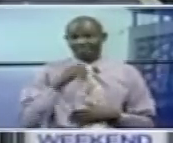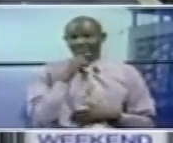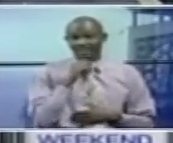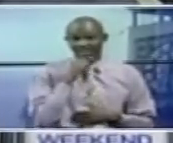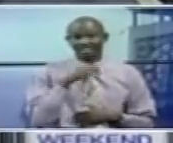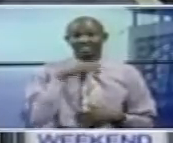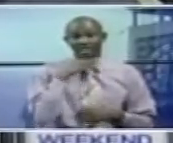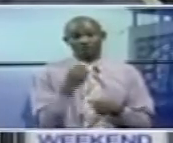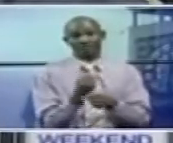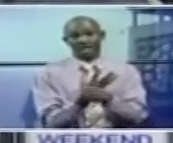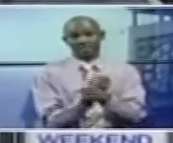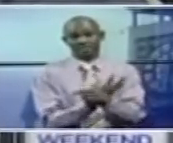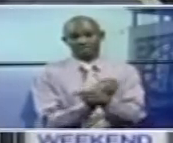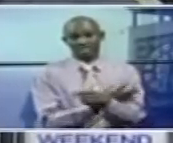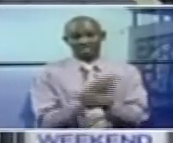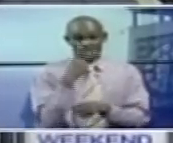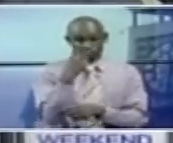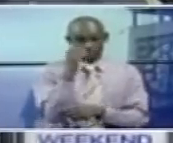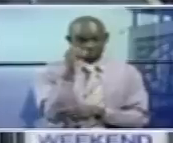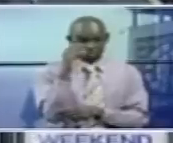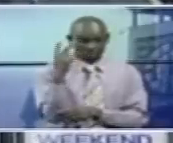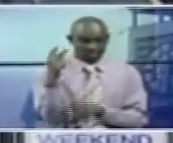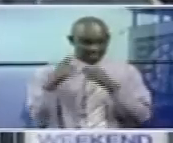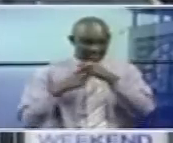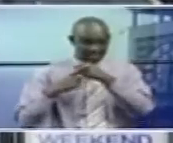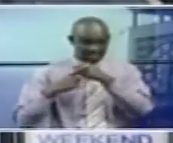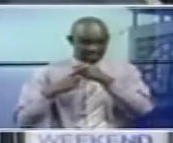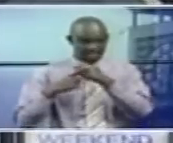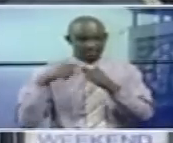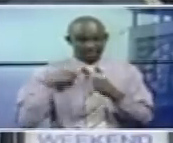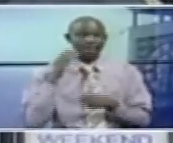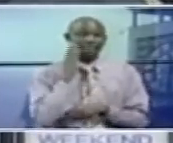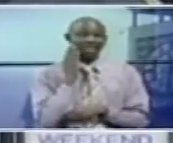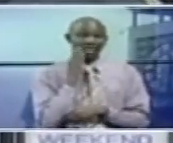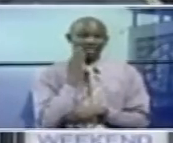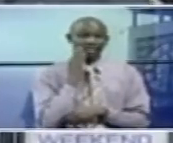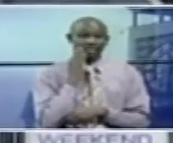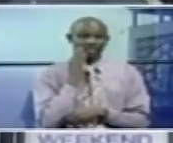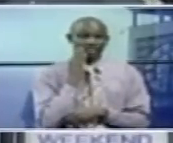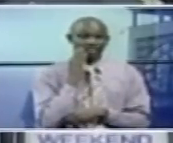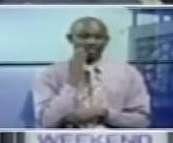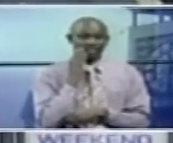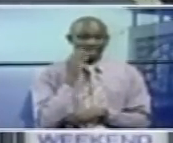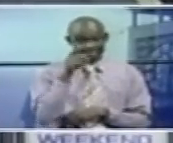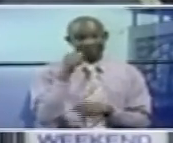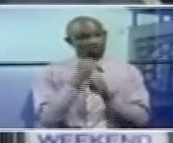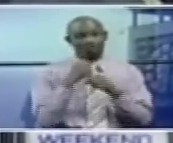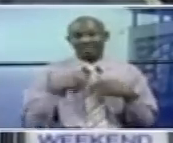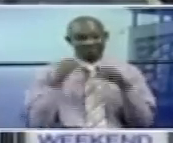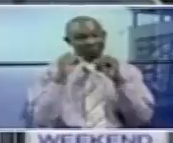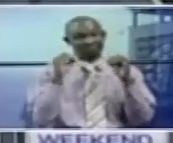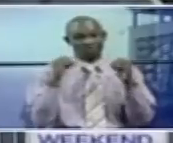My dad died of cancer in 2006, and my mom, since she didn't have a job,